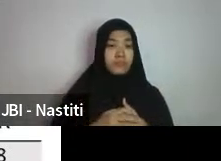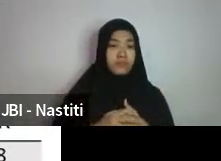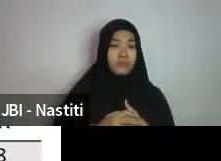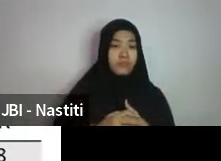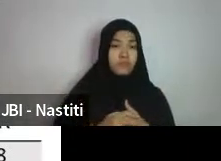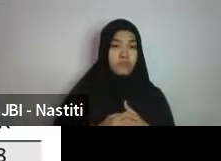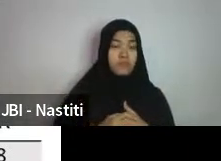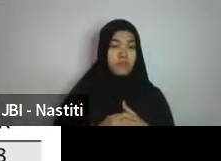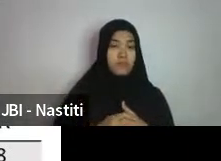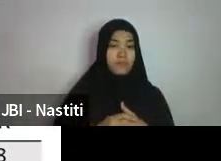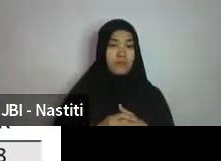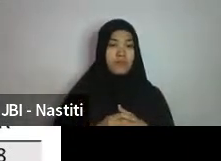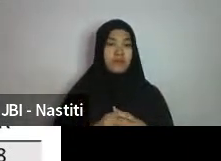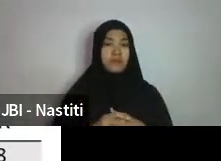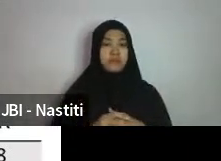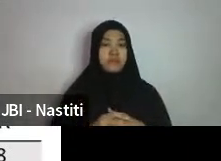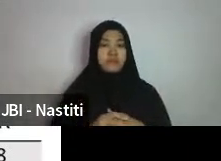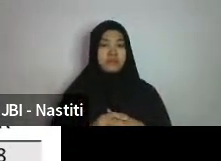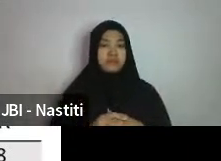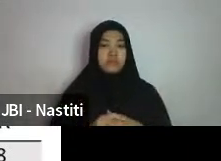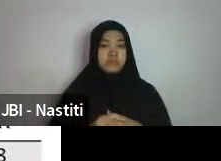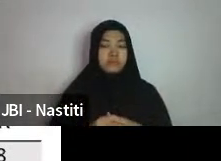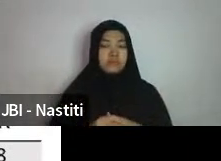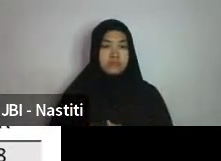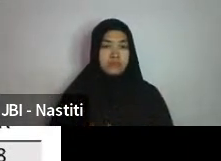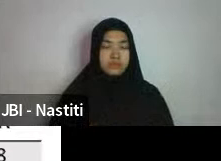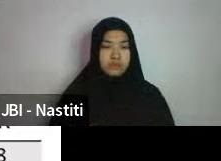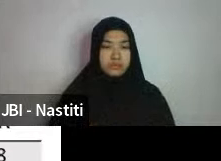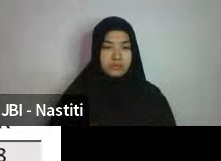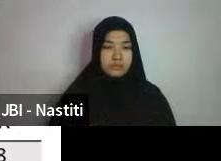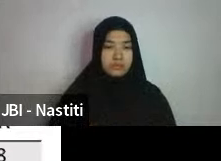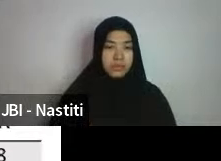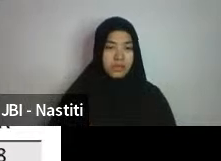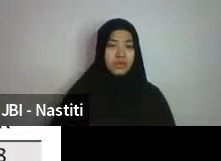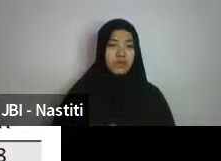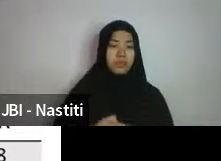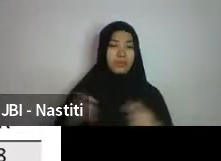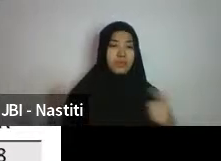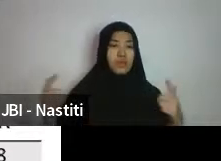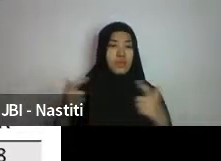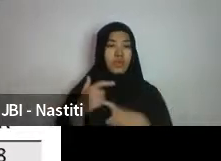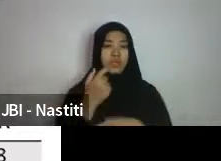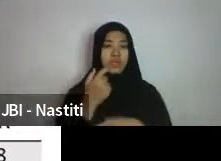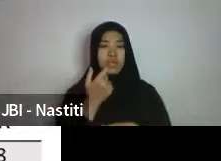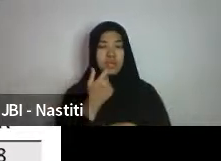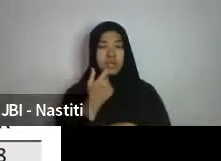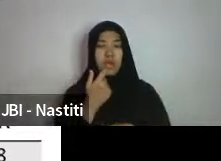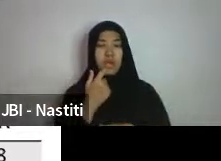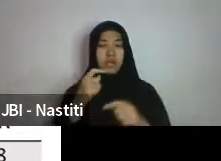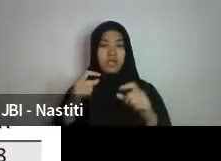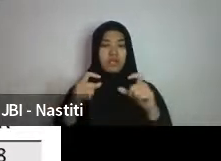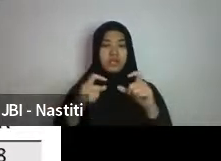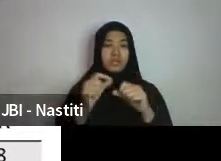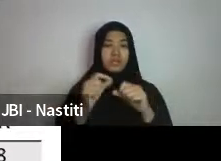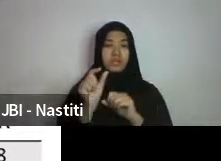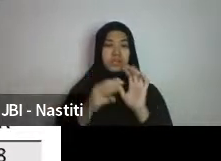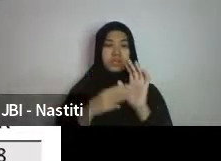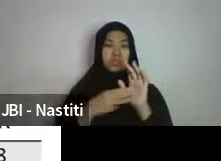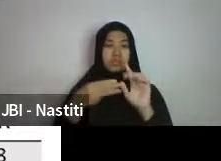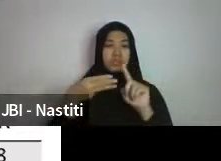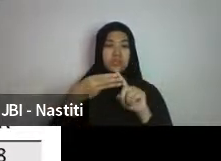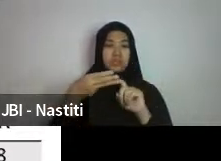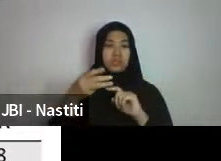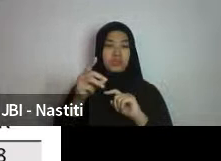in mainstream mental health services, in terms of relating to communication regarding the staff member and